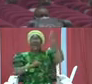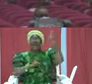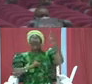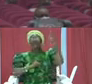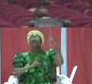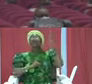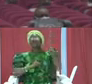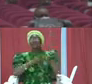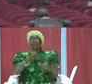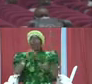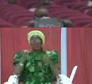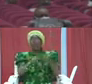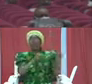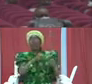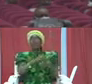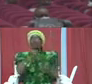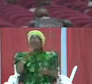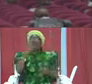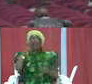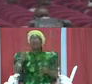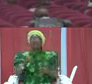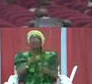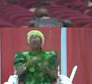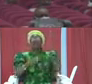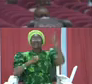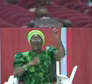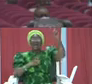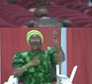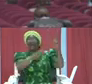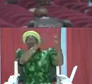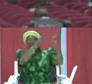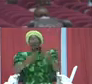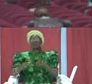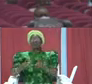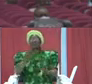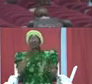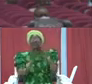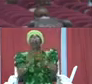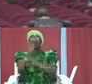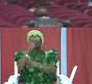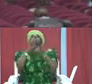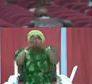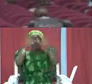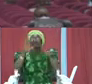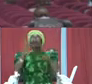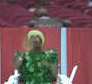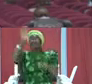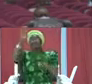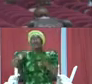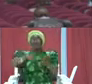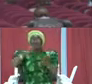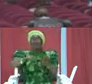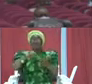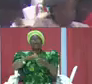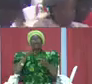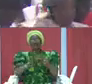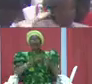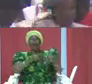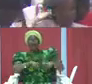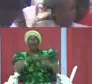come. May the Lord bless the reading of his word in our hearts. In the name of Jesus.